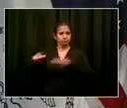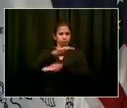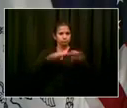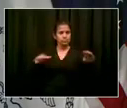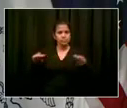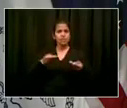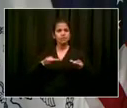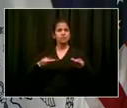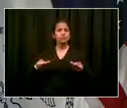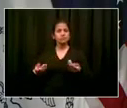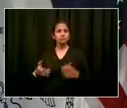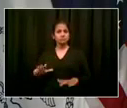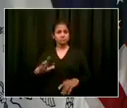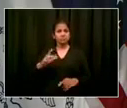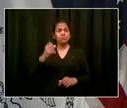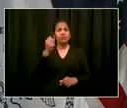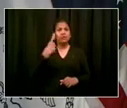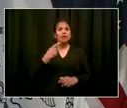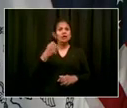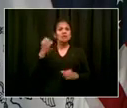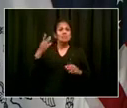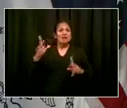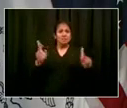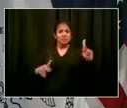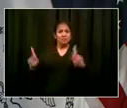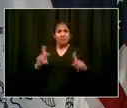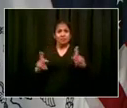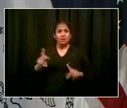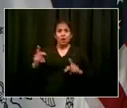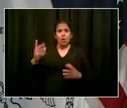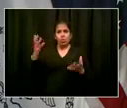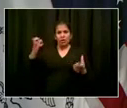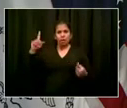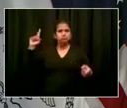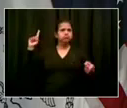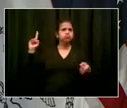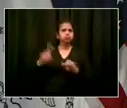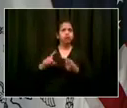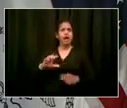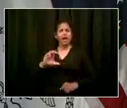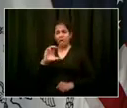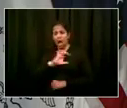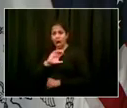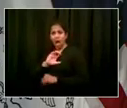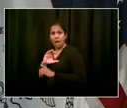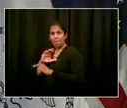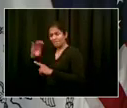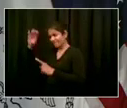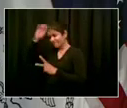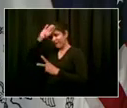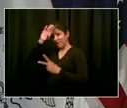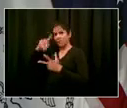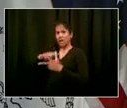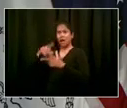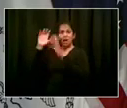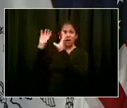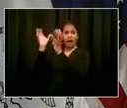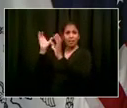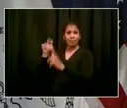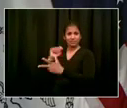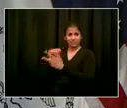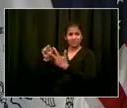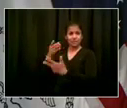EMT personnel? I mean, what they're calling for basically is to reduce the workforce by